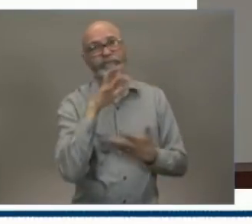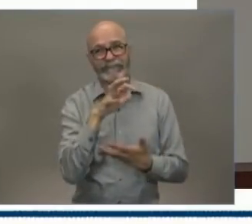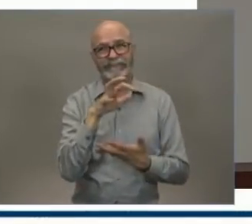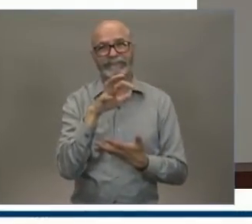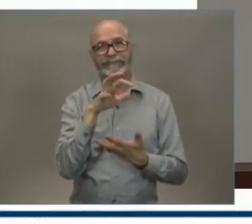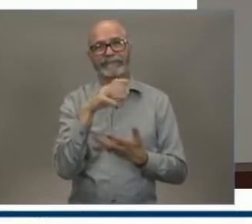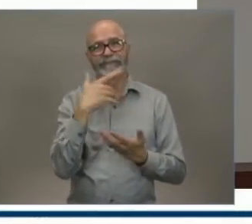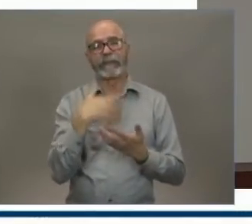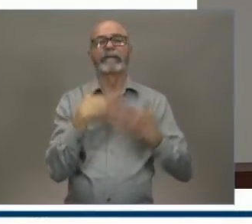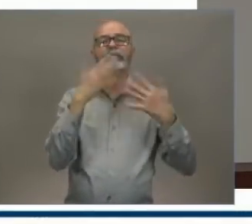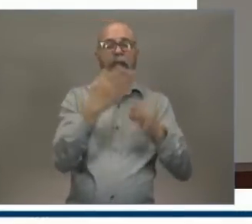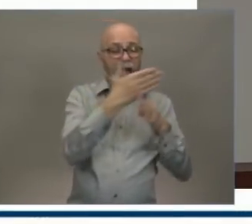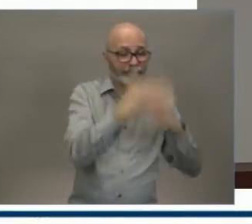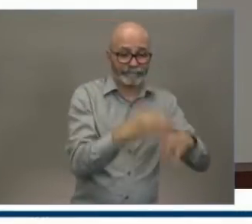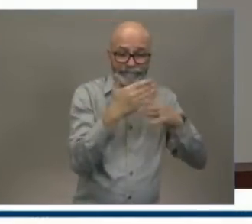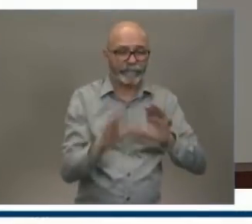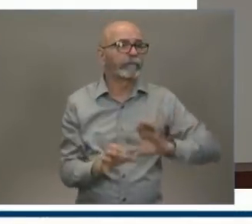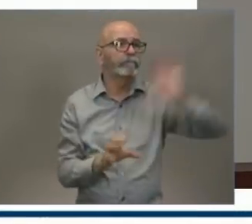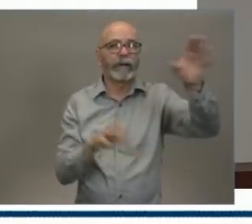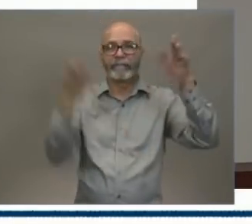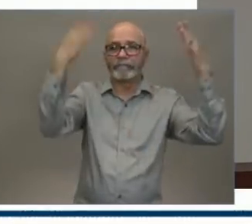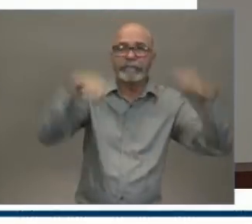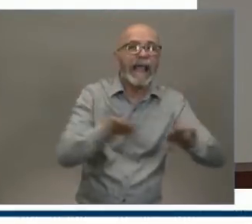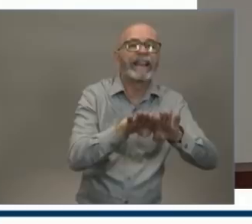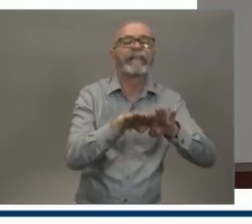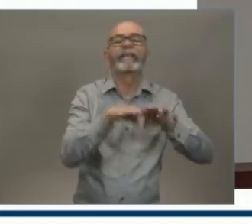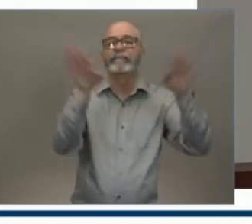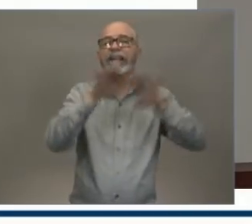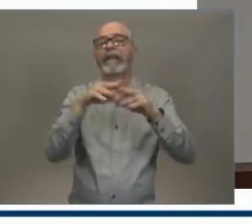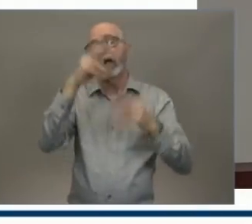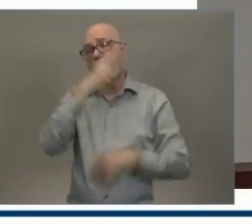Valley Regional and Cape Breton Regional Hospital.